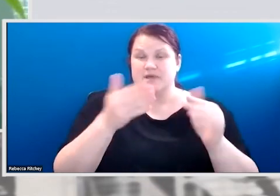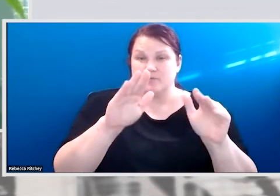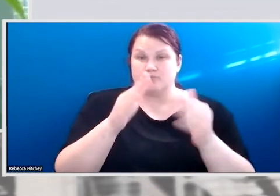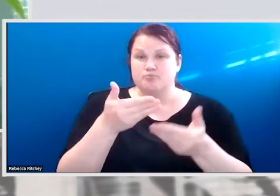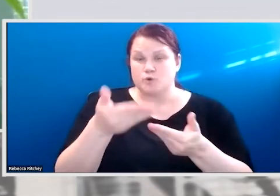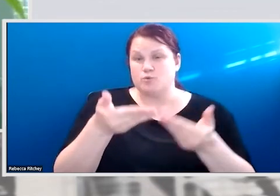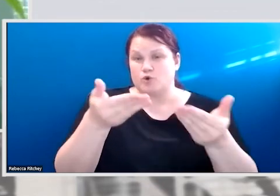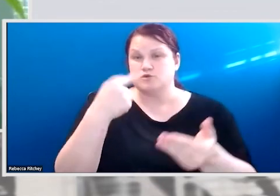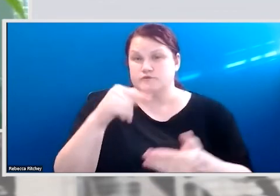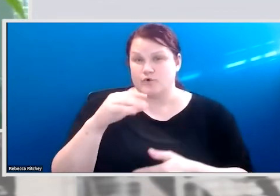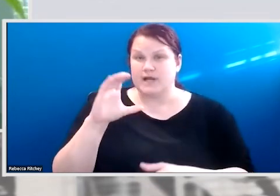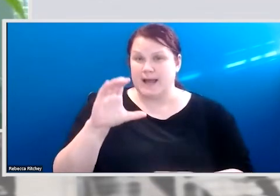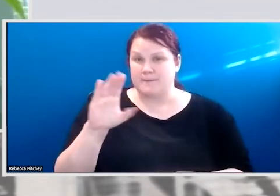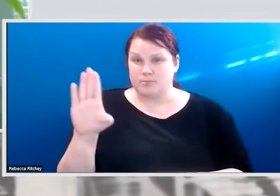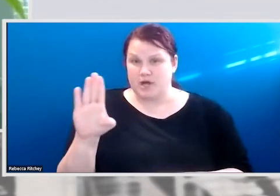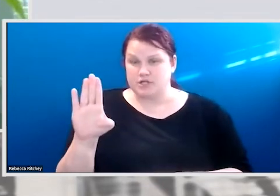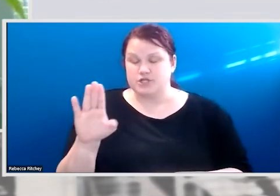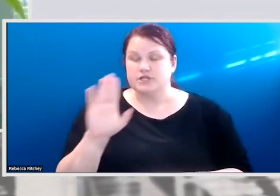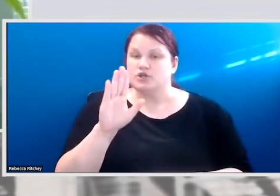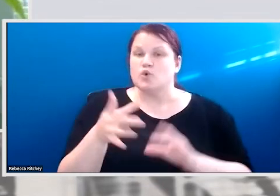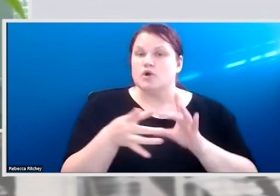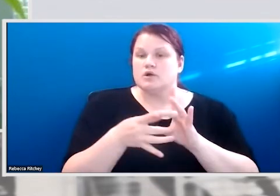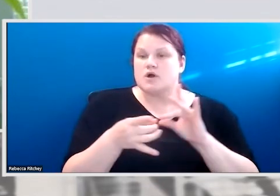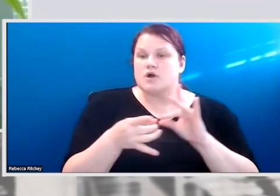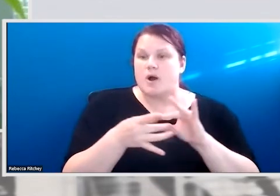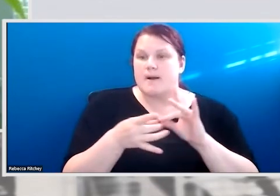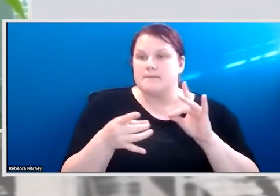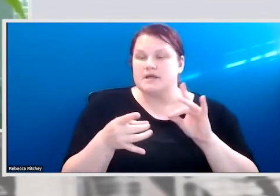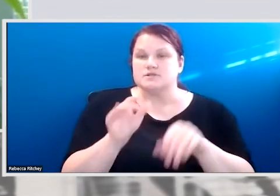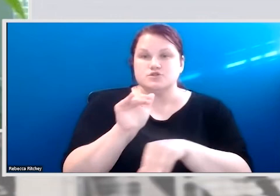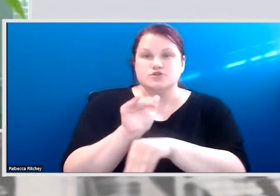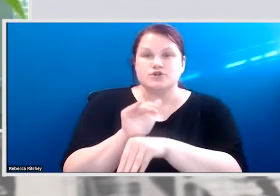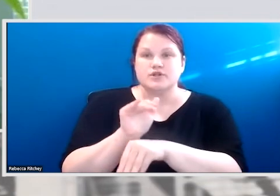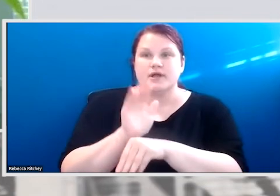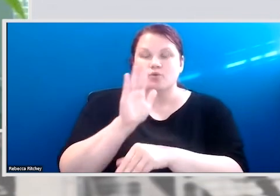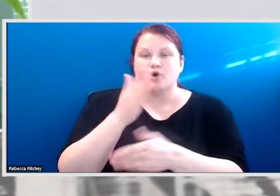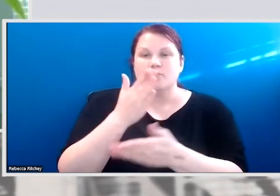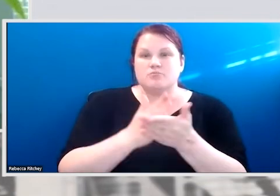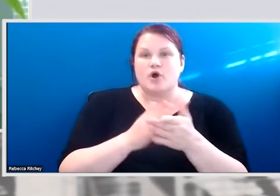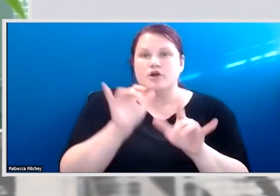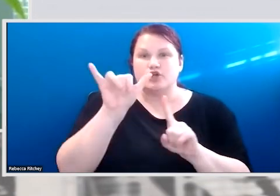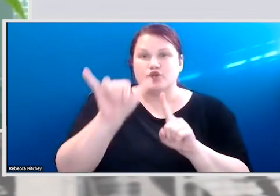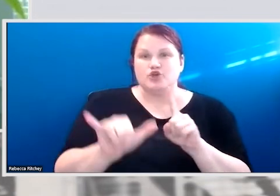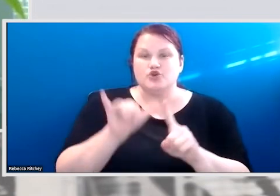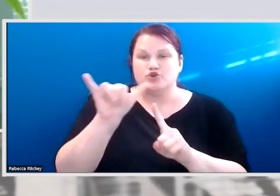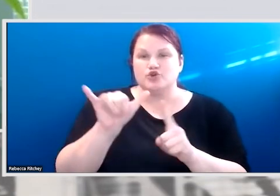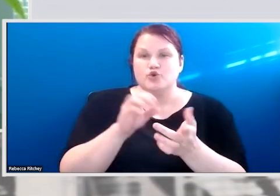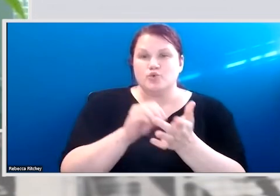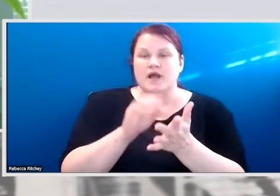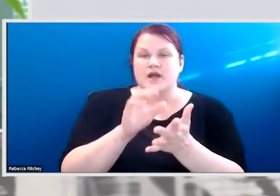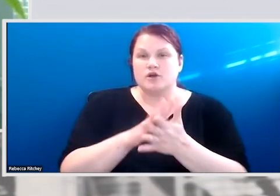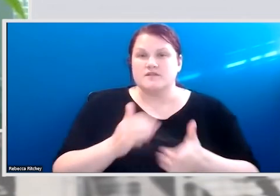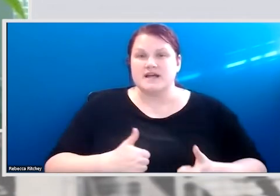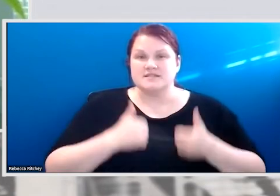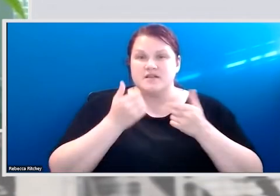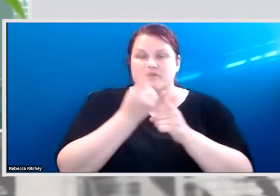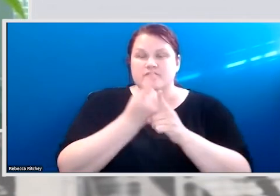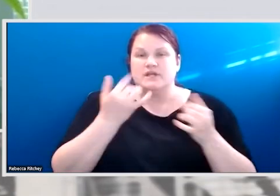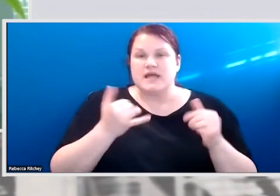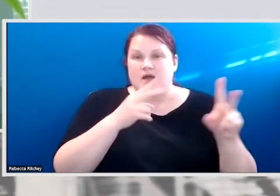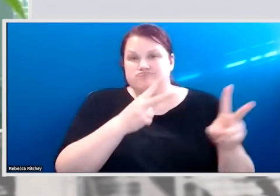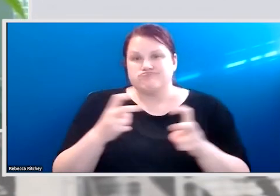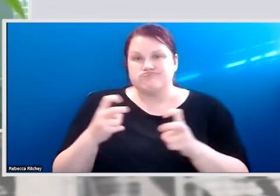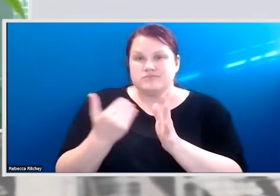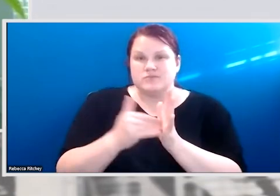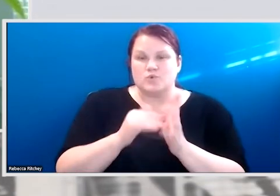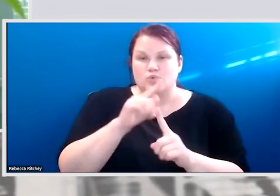budget. Also, your comments tonight will be part of the YouTube record that's going live now and will be reloaded once it's edited in a